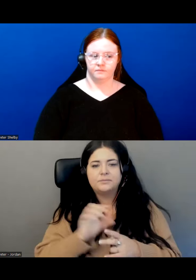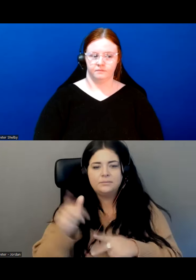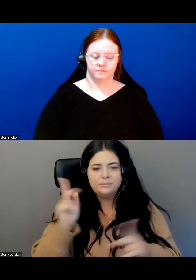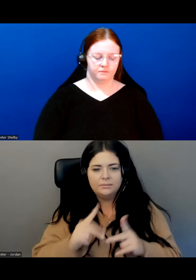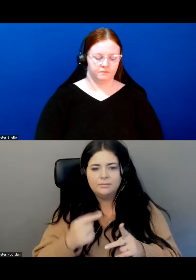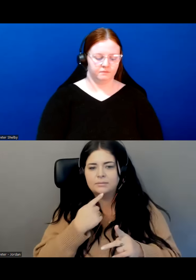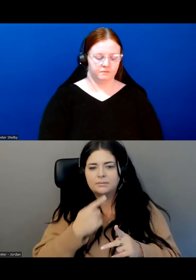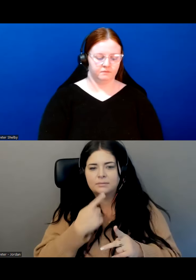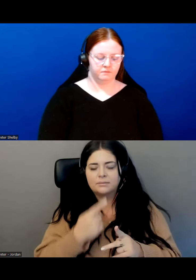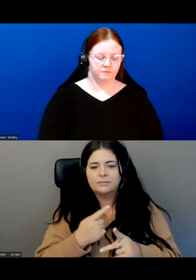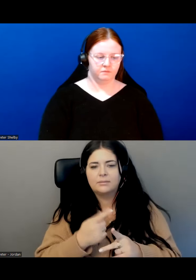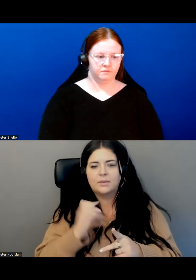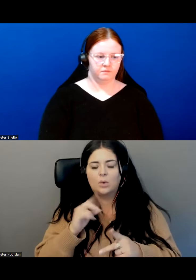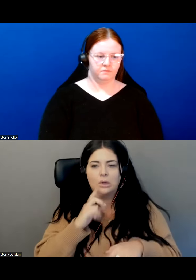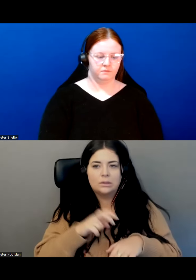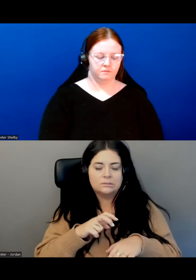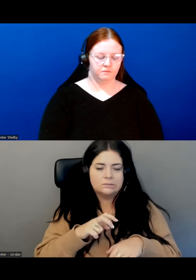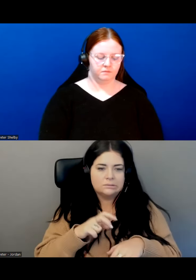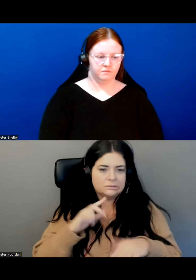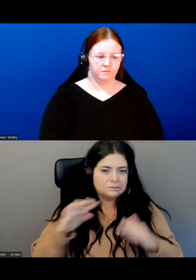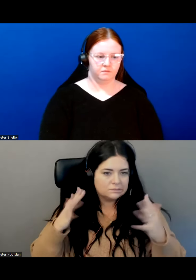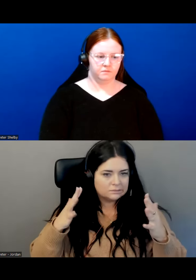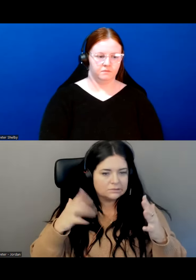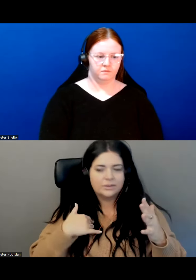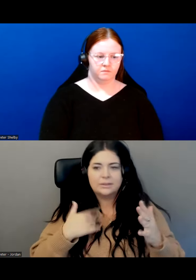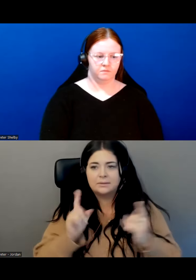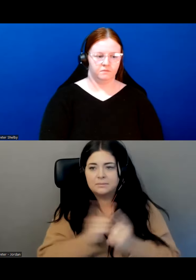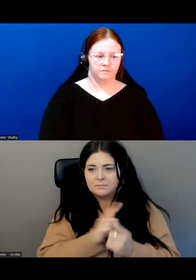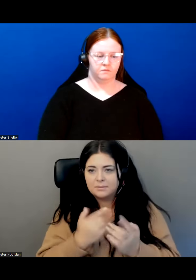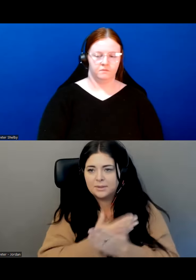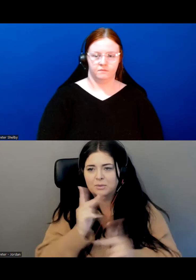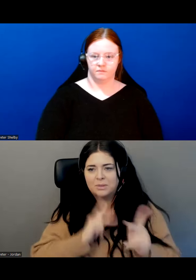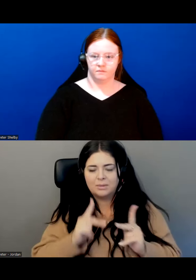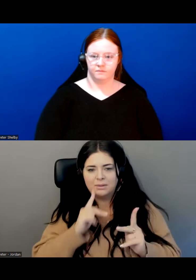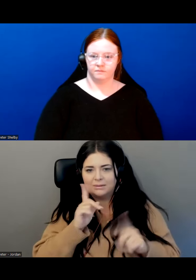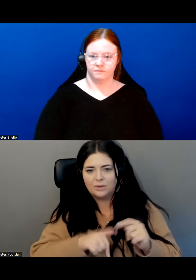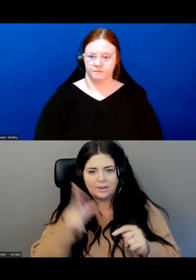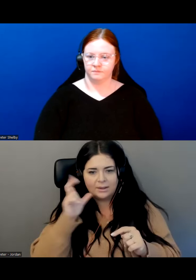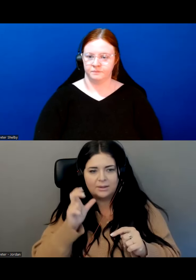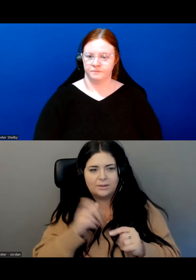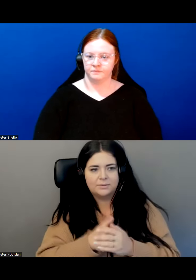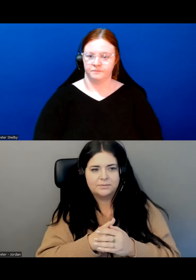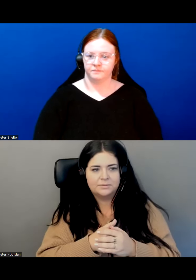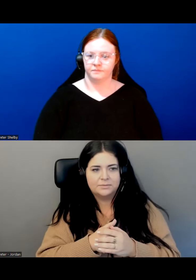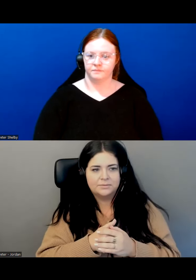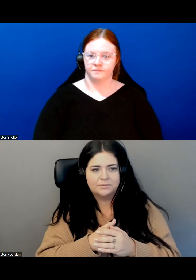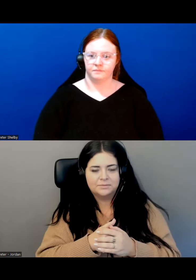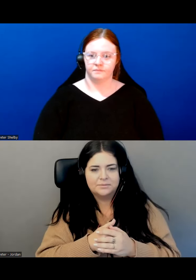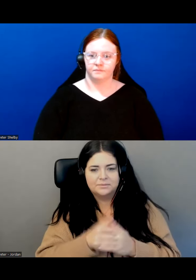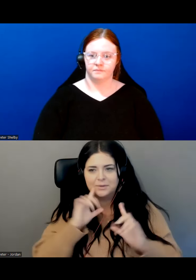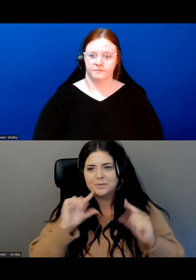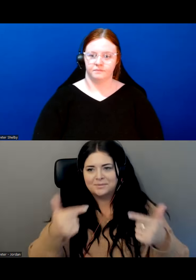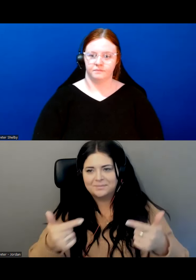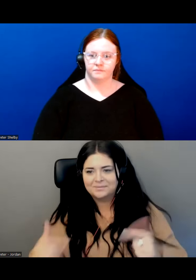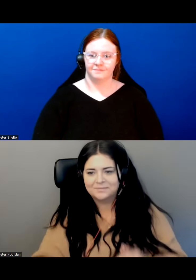even avoidance or nervousness around hearing or meeting new people. Those 2 points there really tie strongly